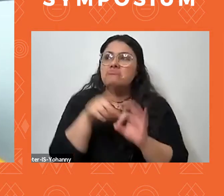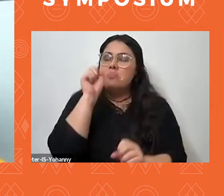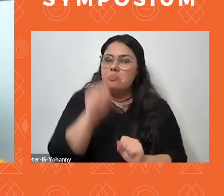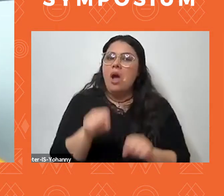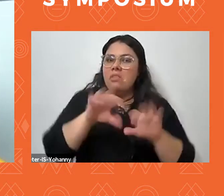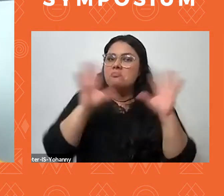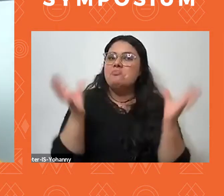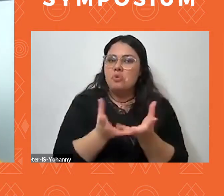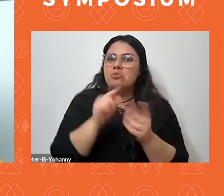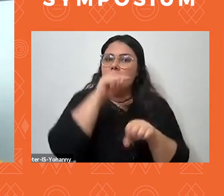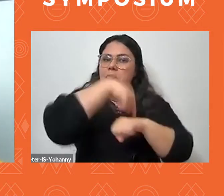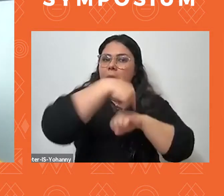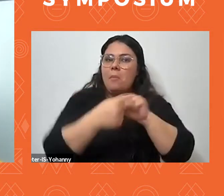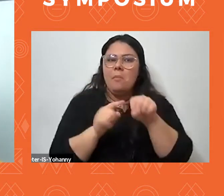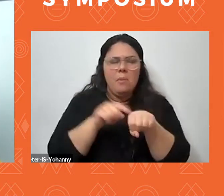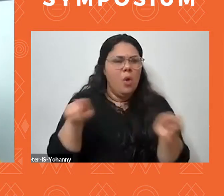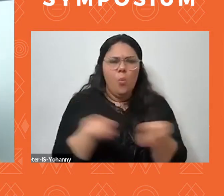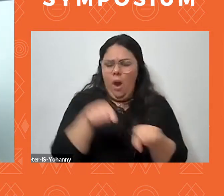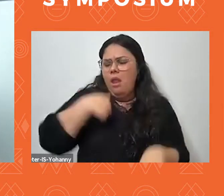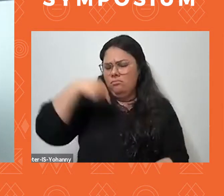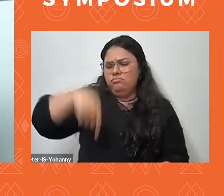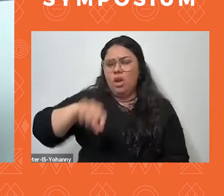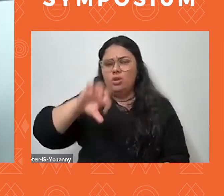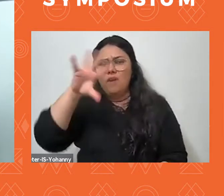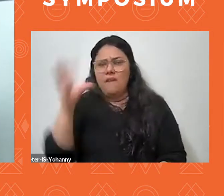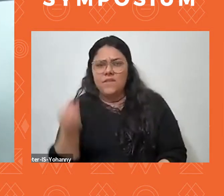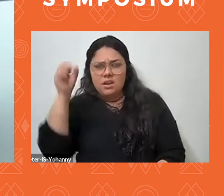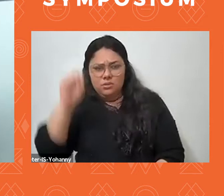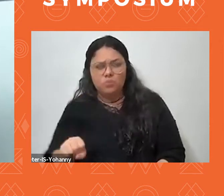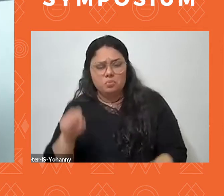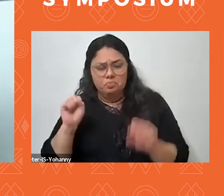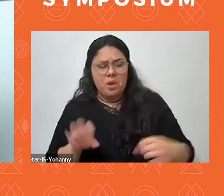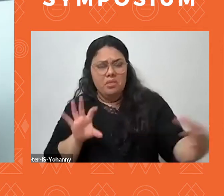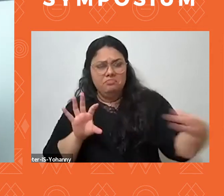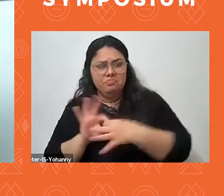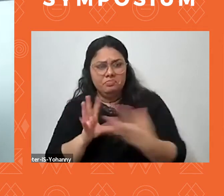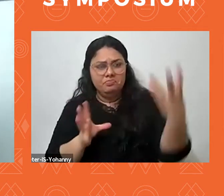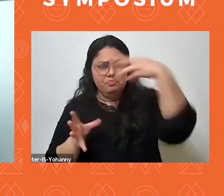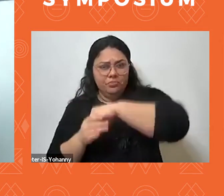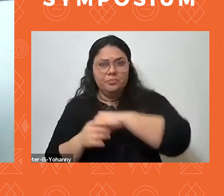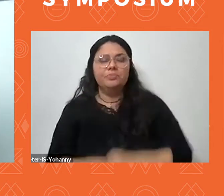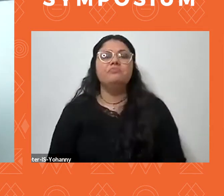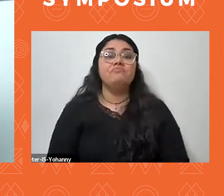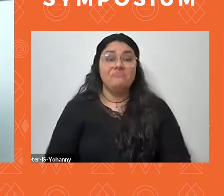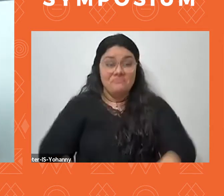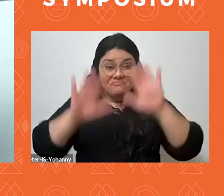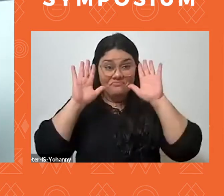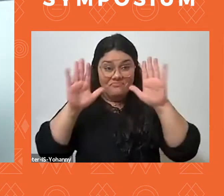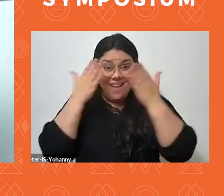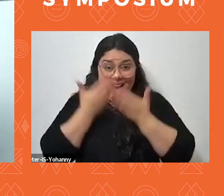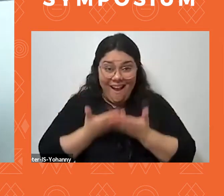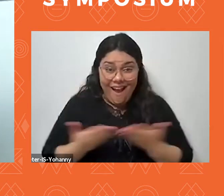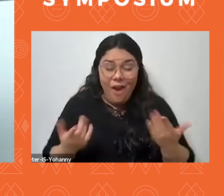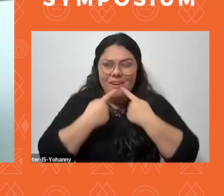Now, we are going to launch the Ubuntu declaration and call to action. Before we